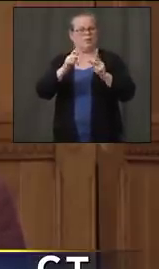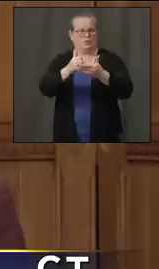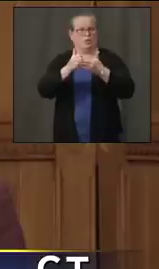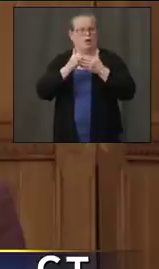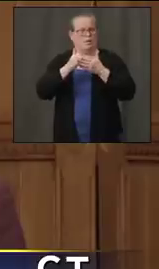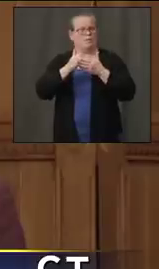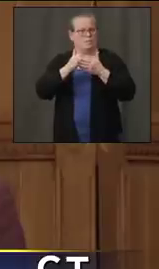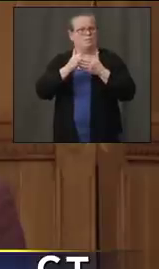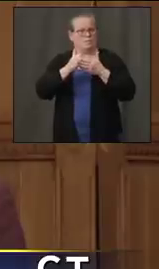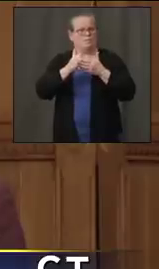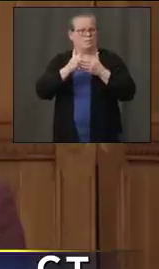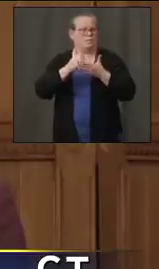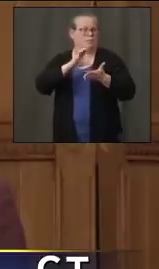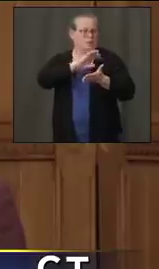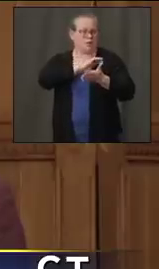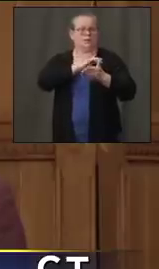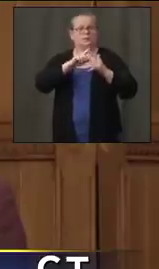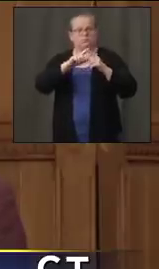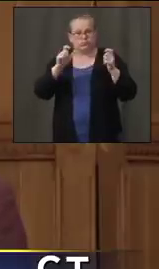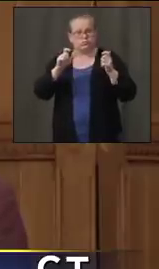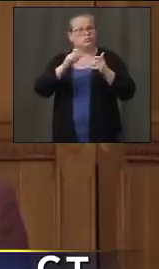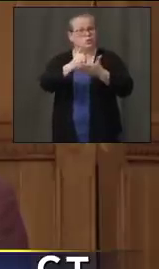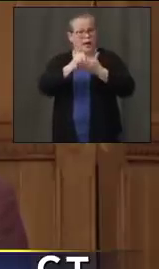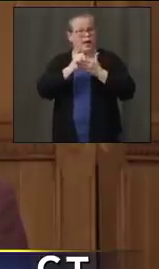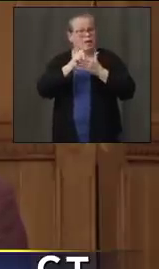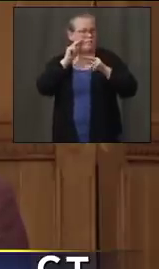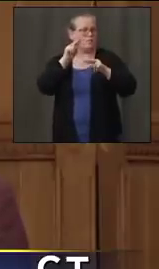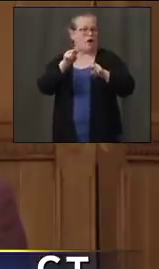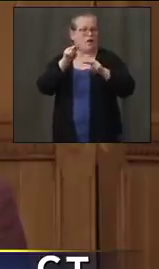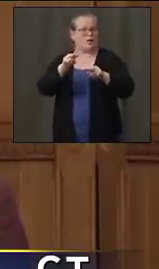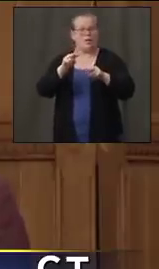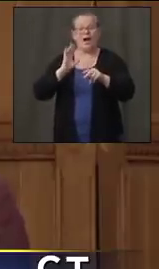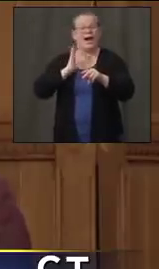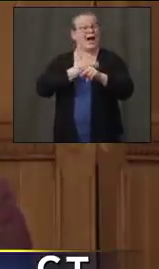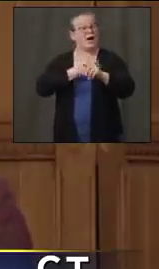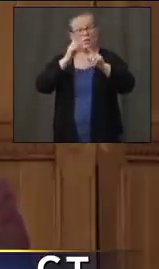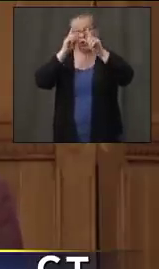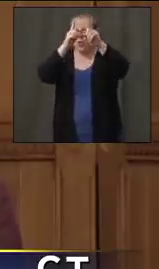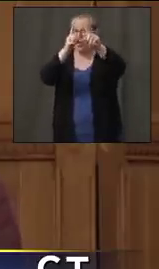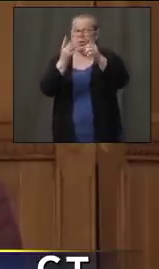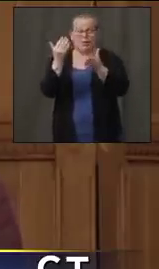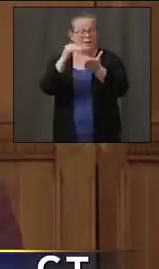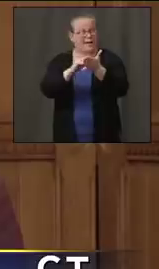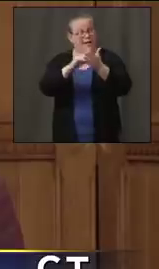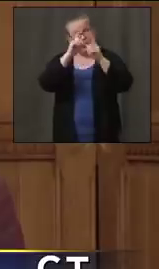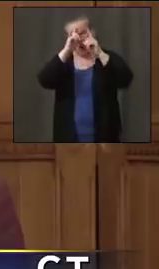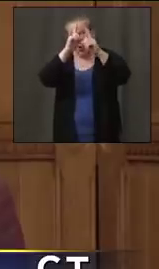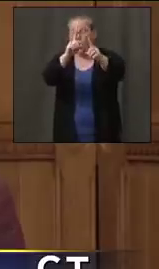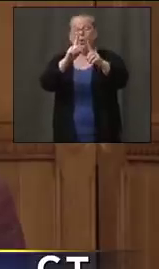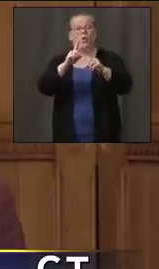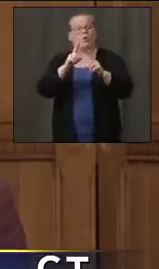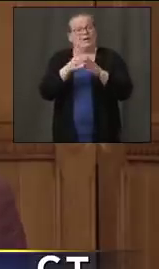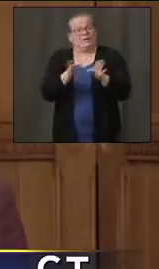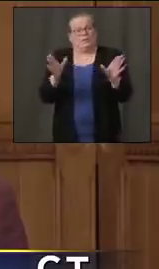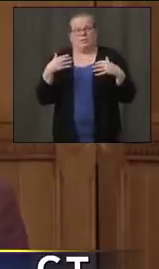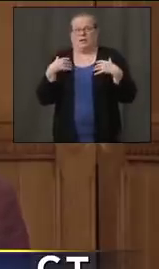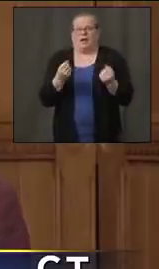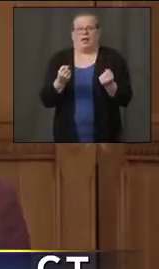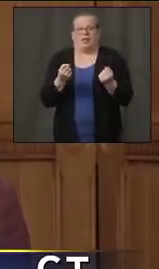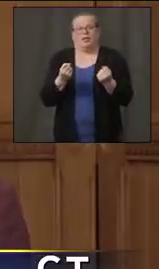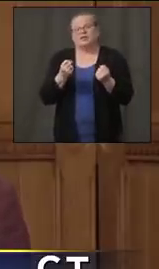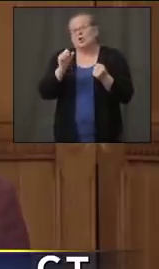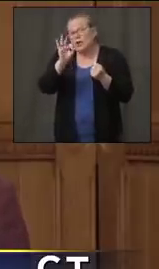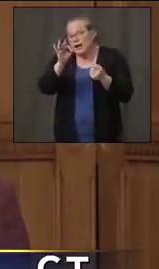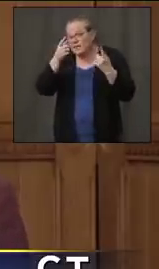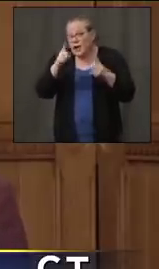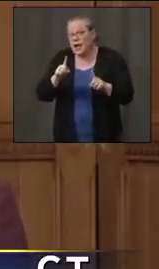reopens. And ultimately, we're focused on public health here. So the question is potentially the licenses that are available to operate in terms of